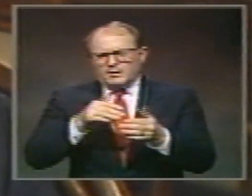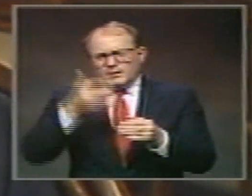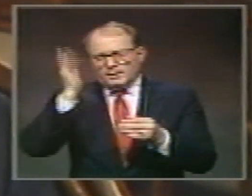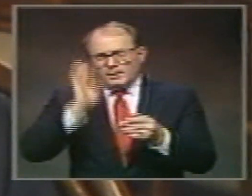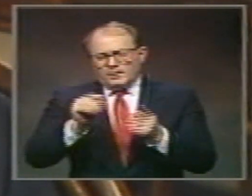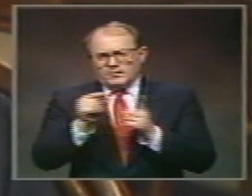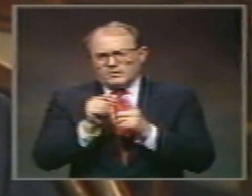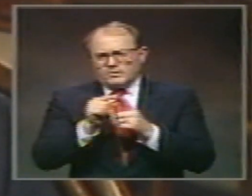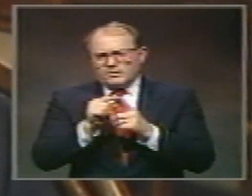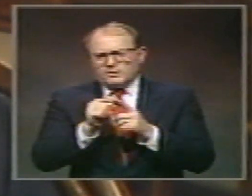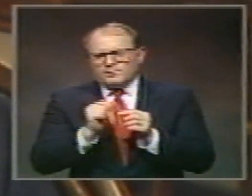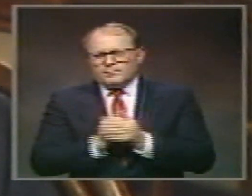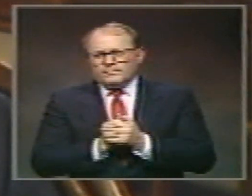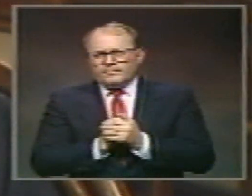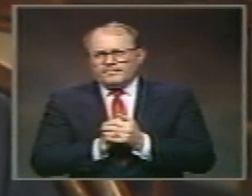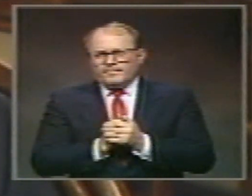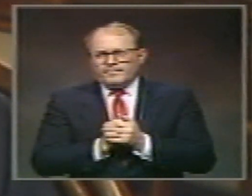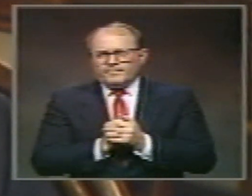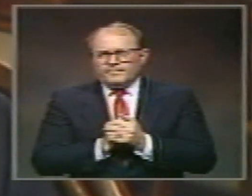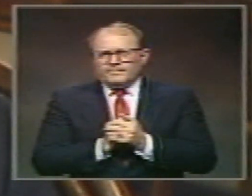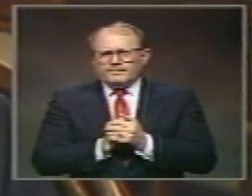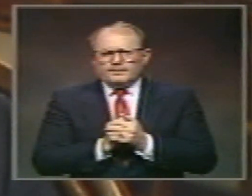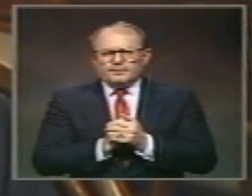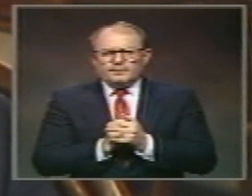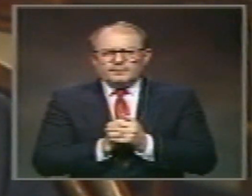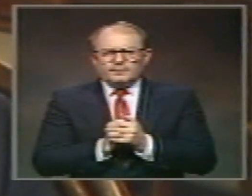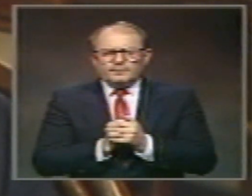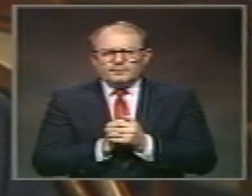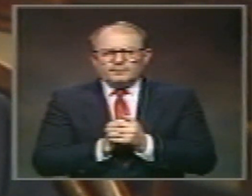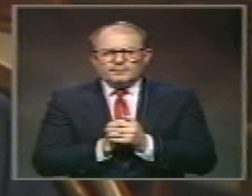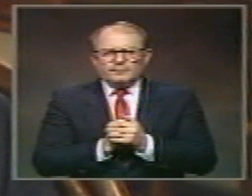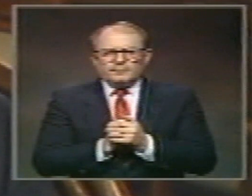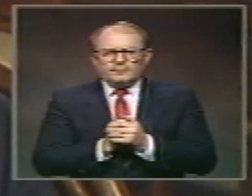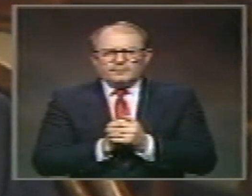teaching of the Word of the Lord, make it applicable to our